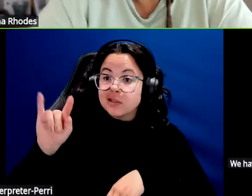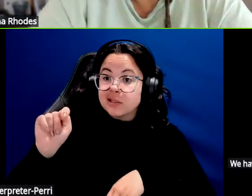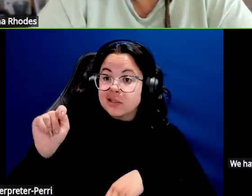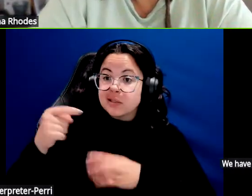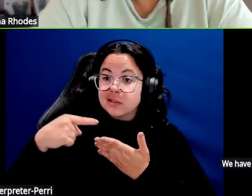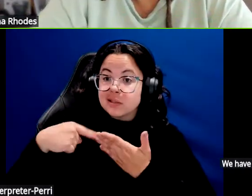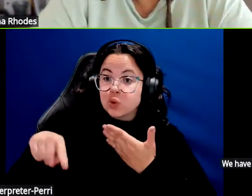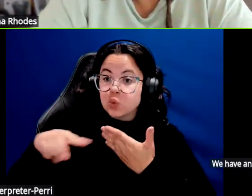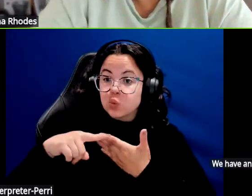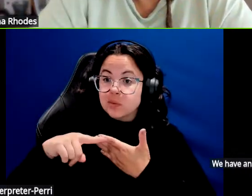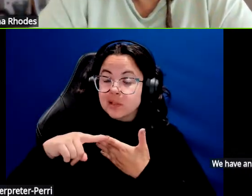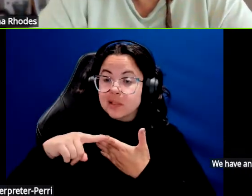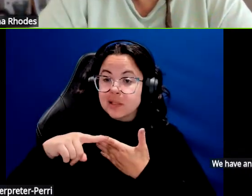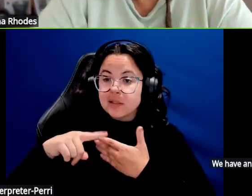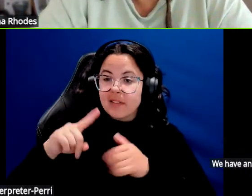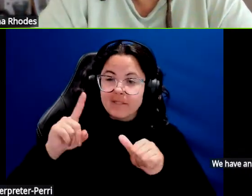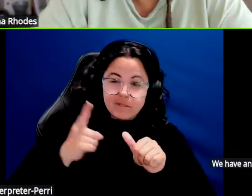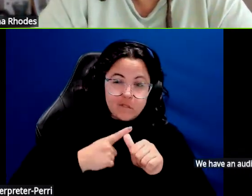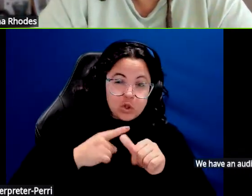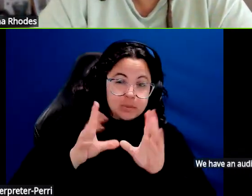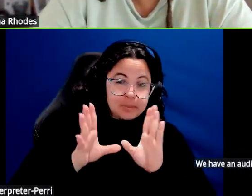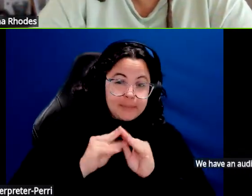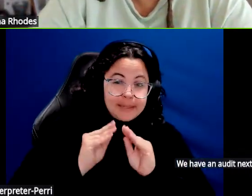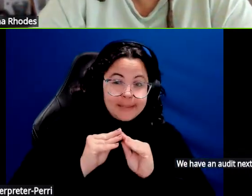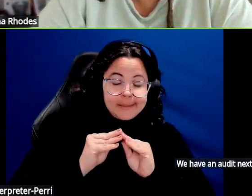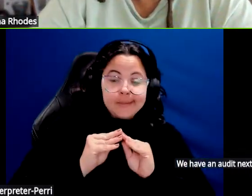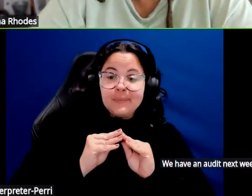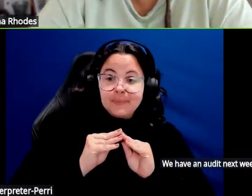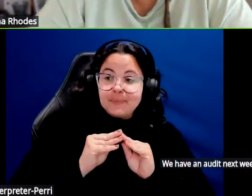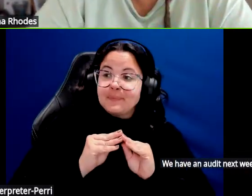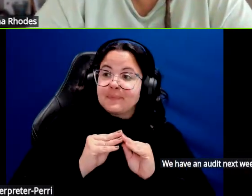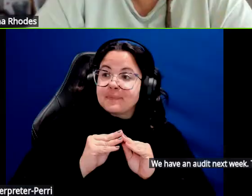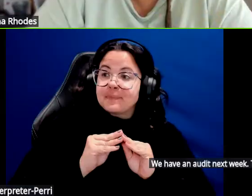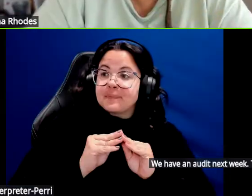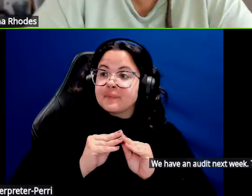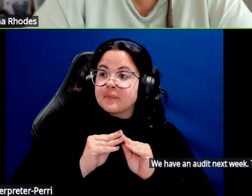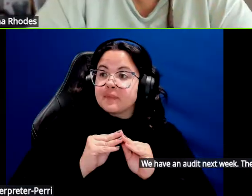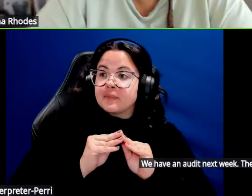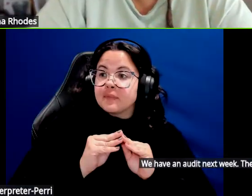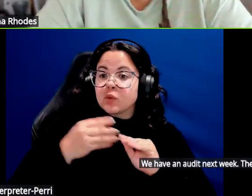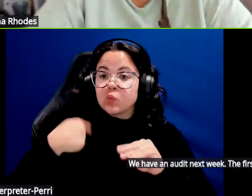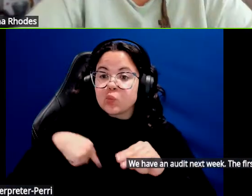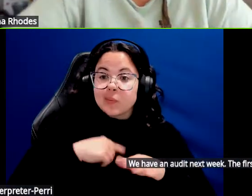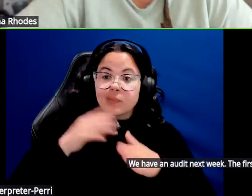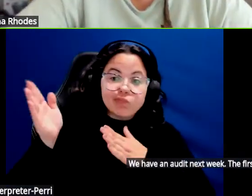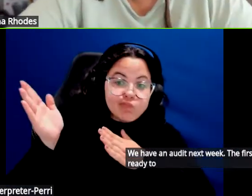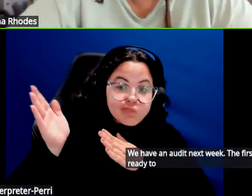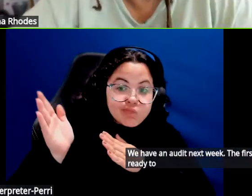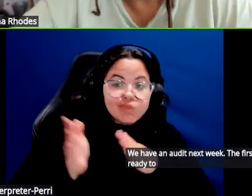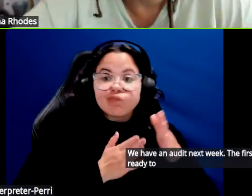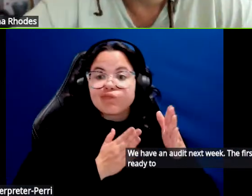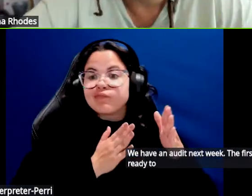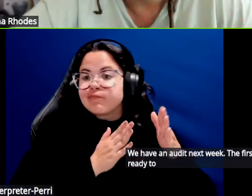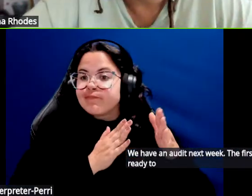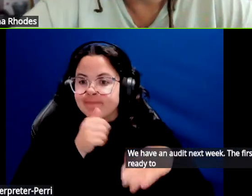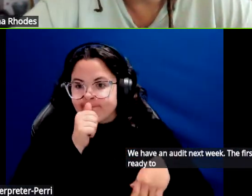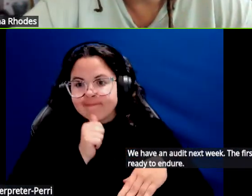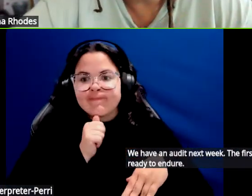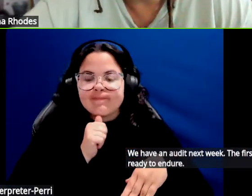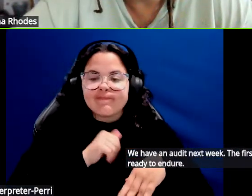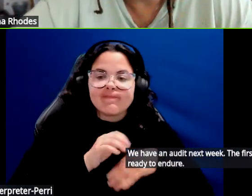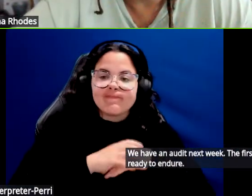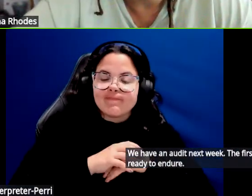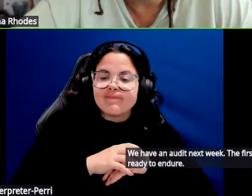week. The first meeting of this audit that we're getting ready to endure